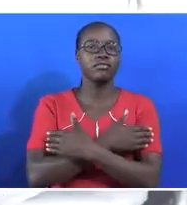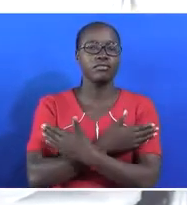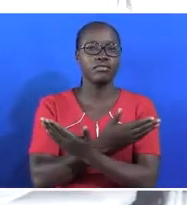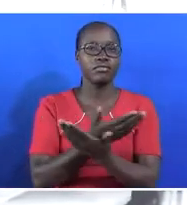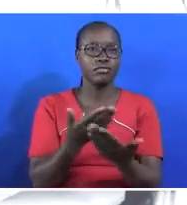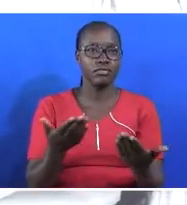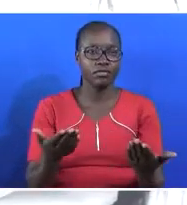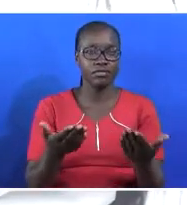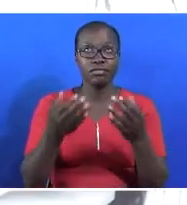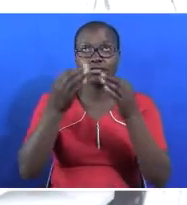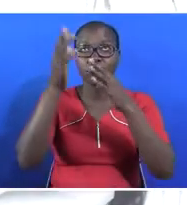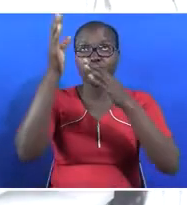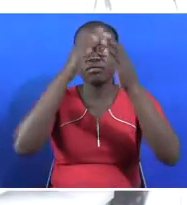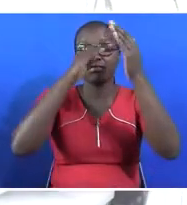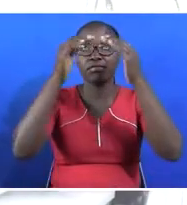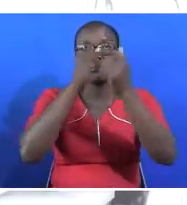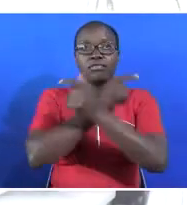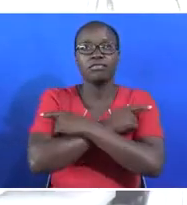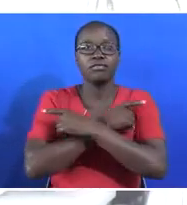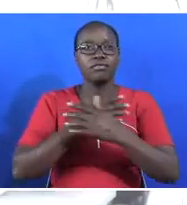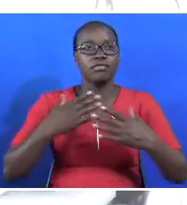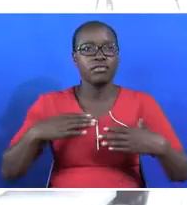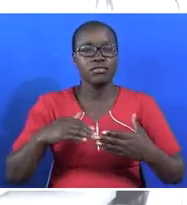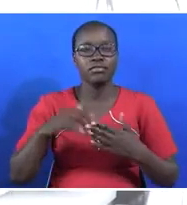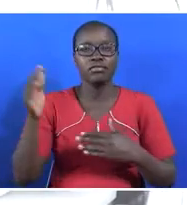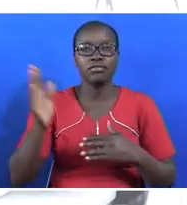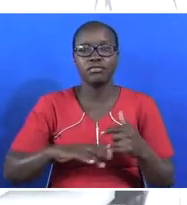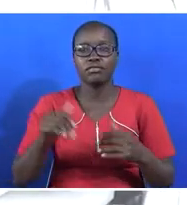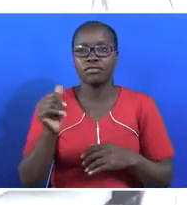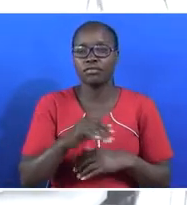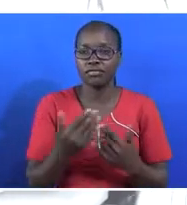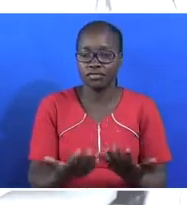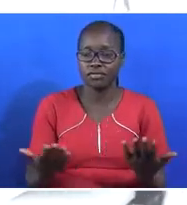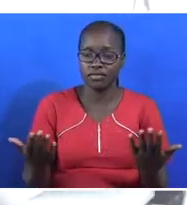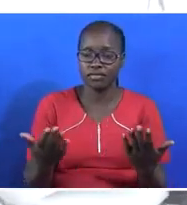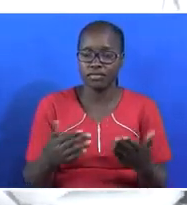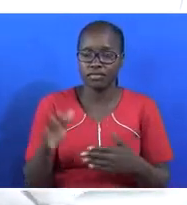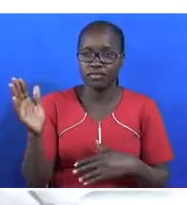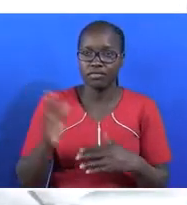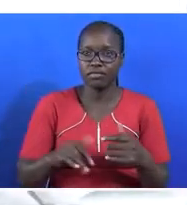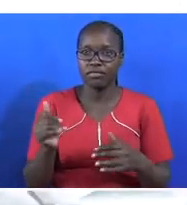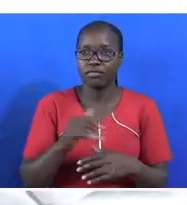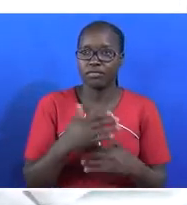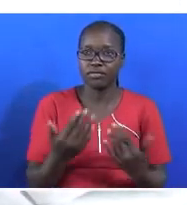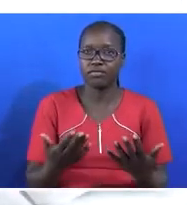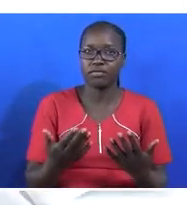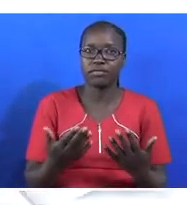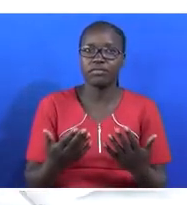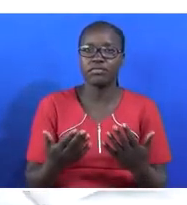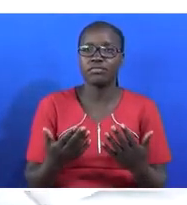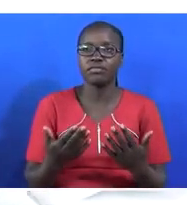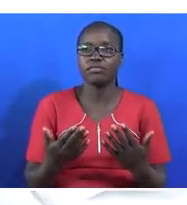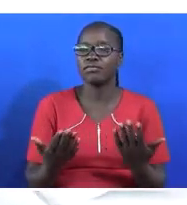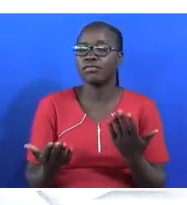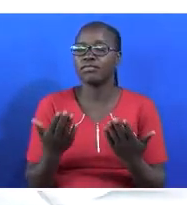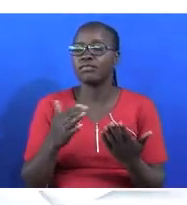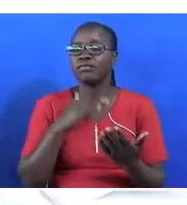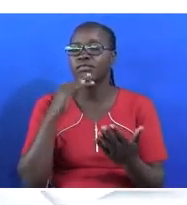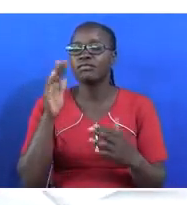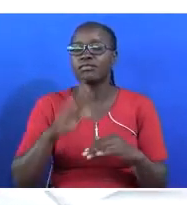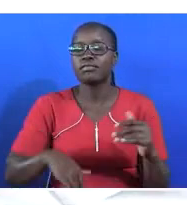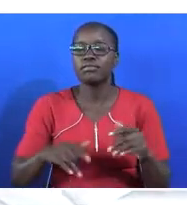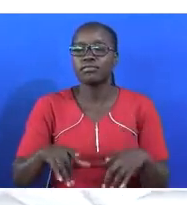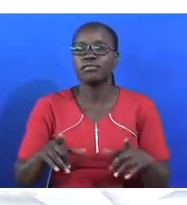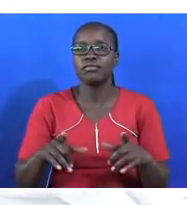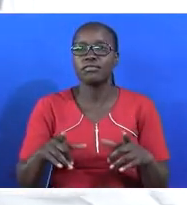There's a God in heaven who loves people more than anything. More than anything, he'd rather die than let them go.